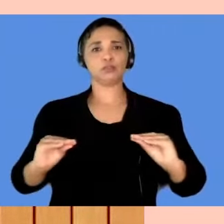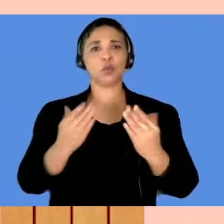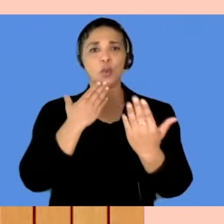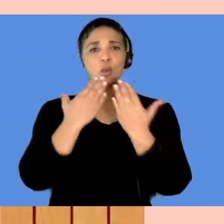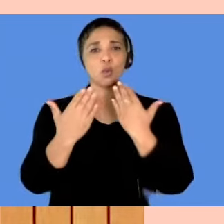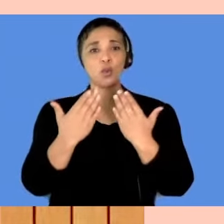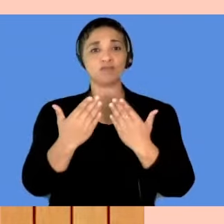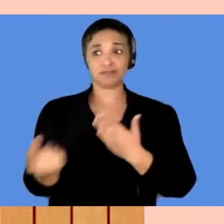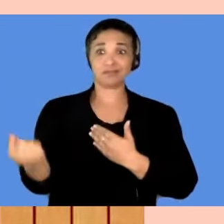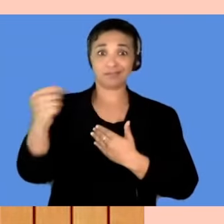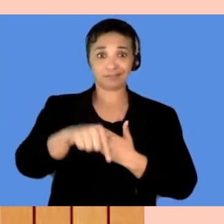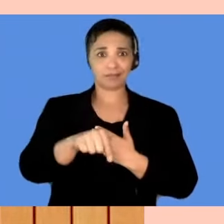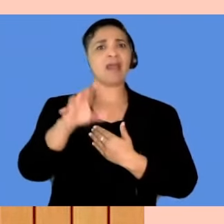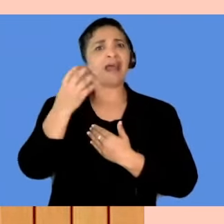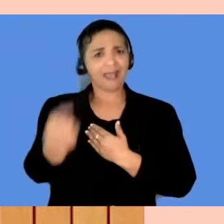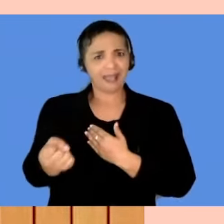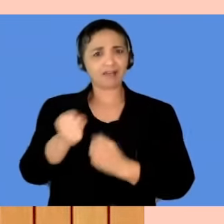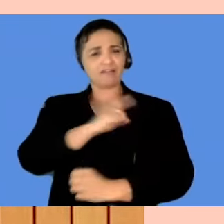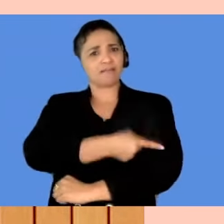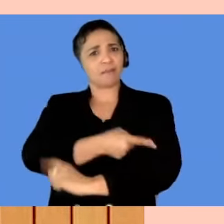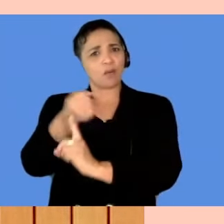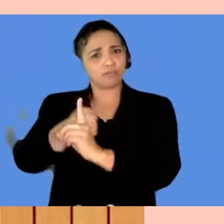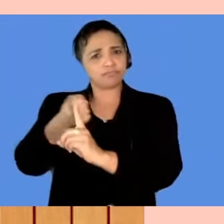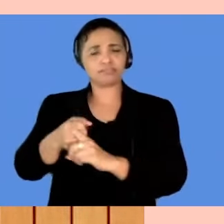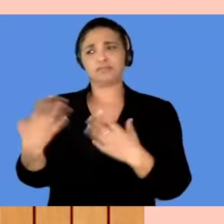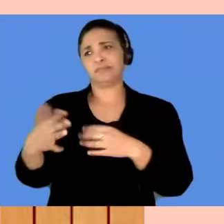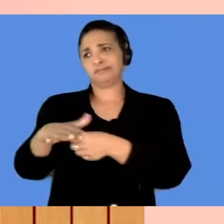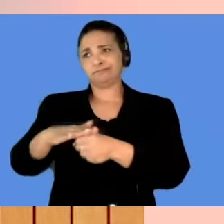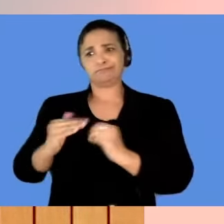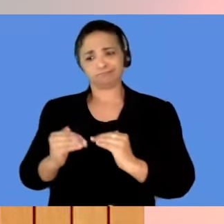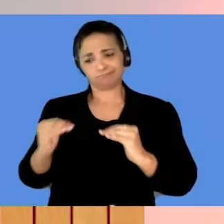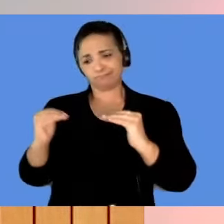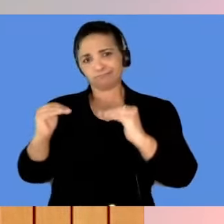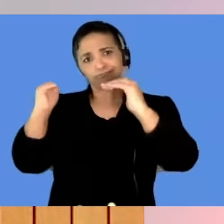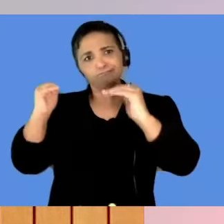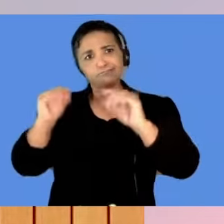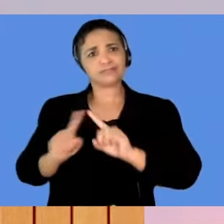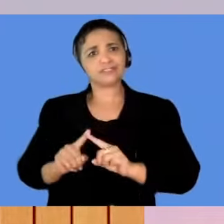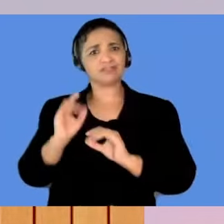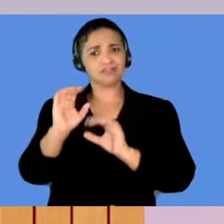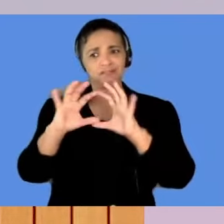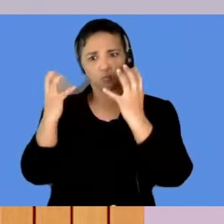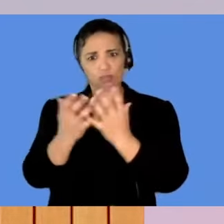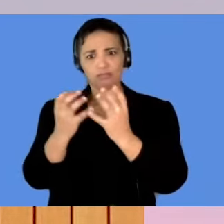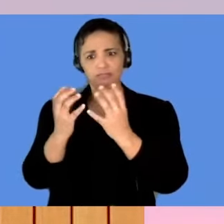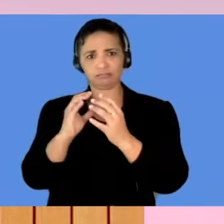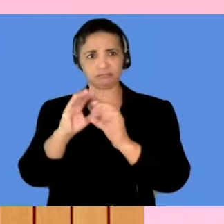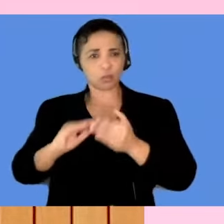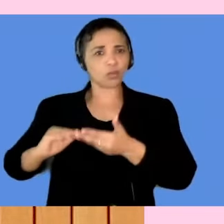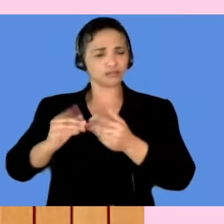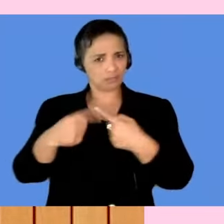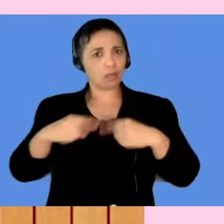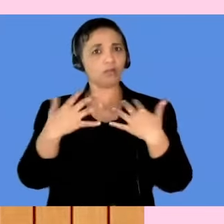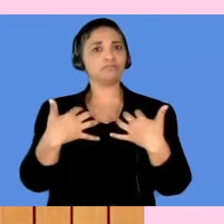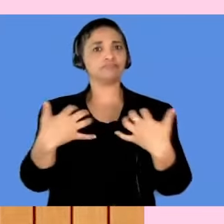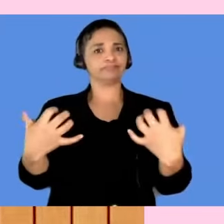grassroots organization or a national organization or a regional or international. I think they all they need